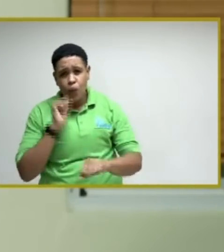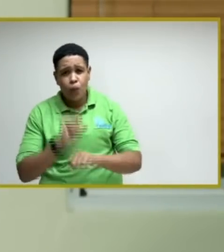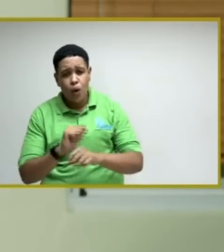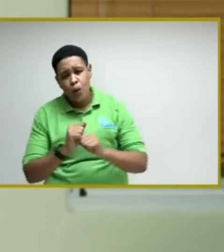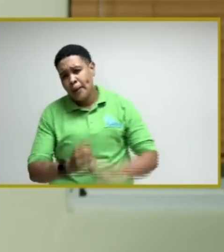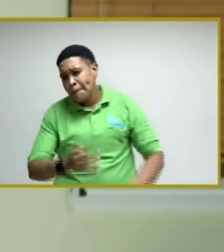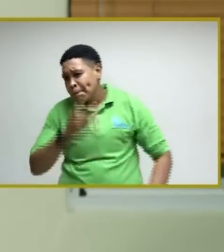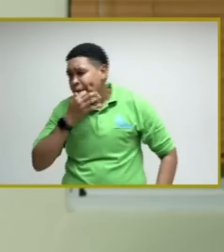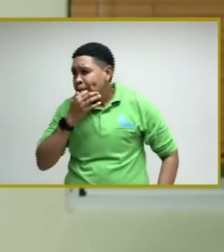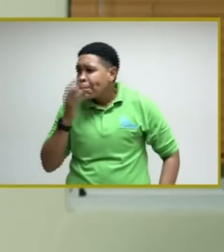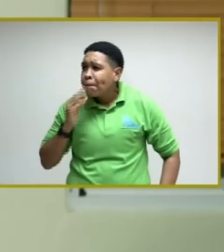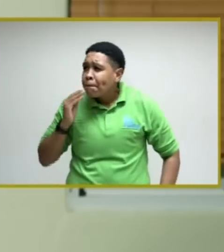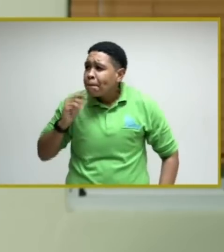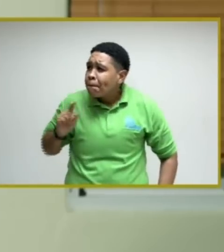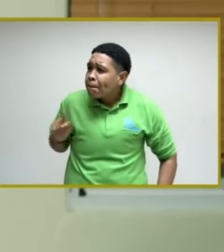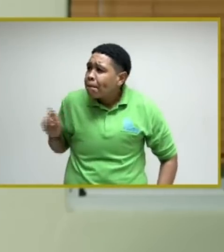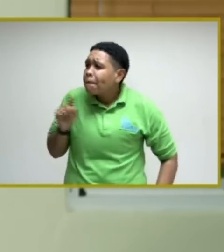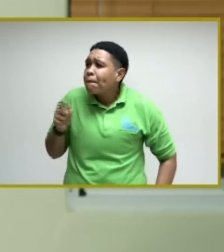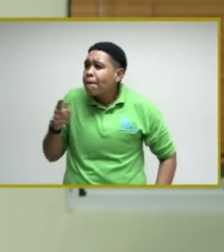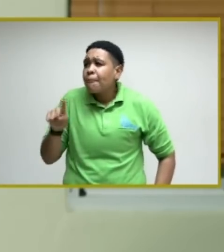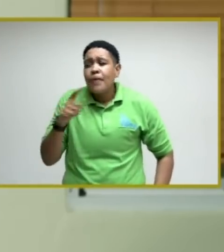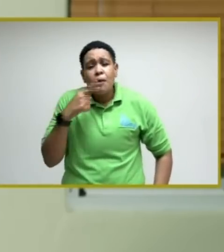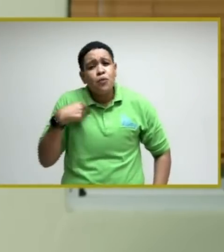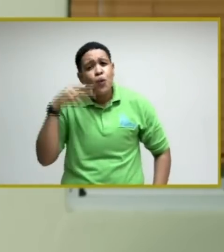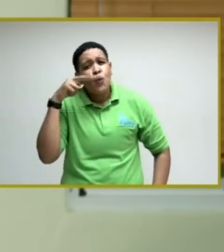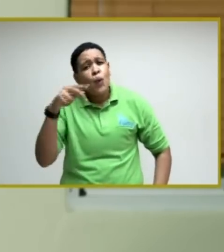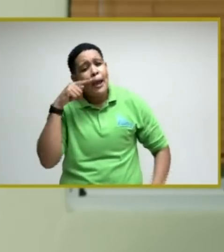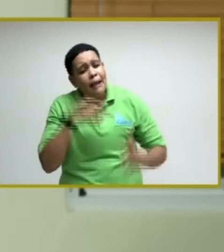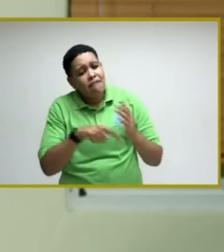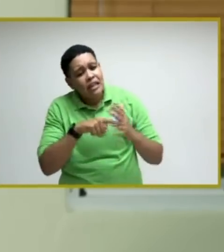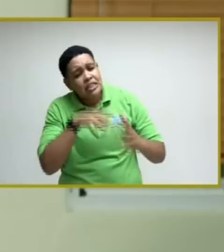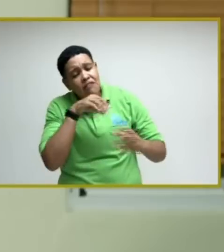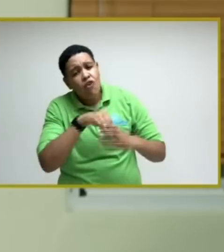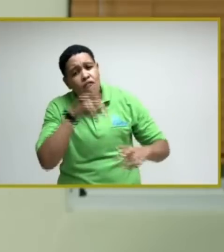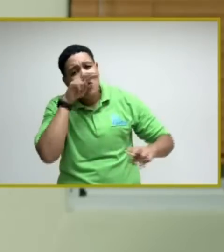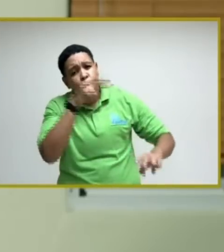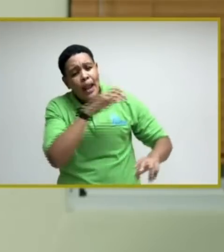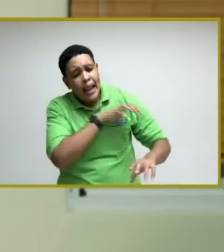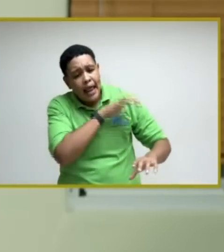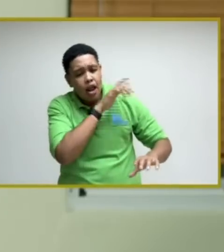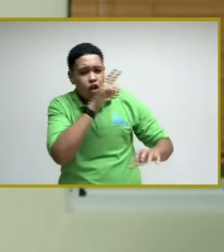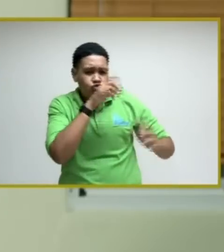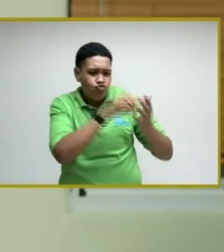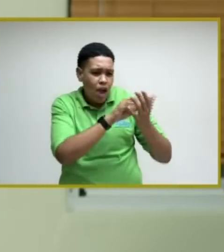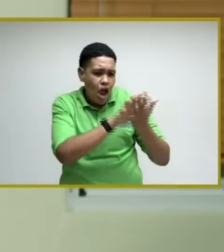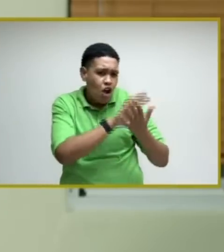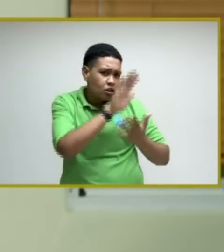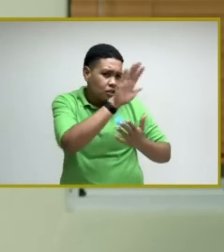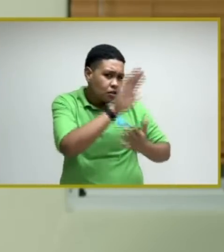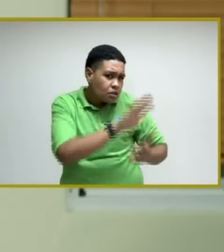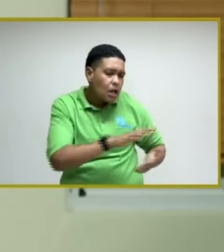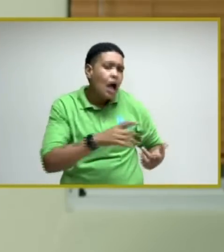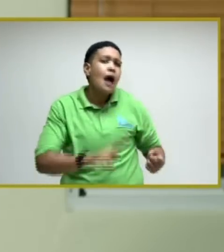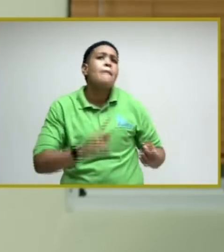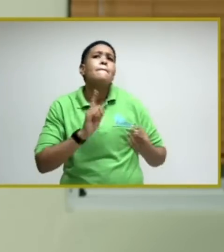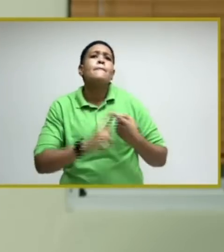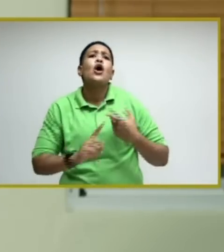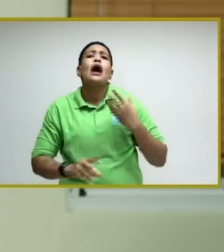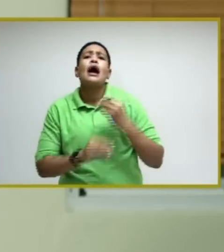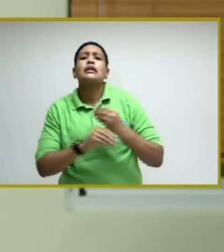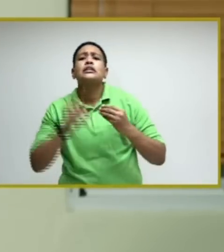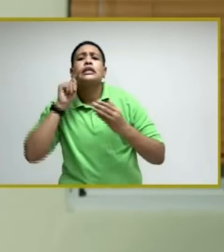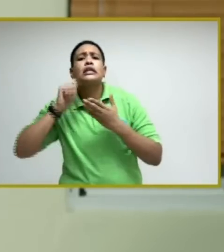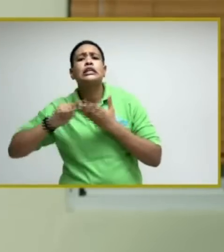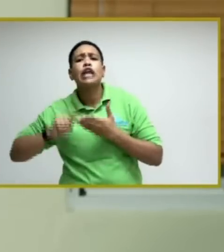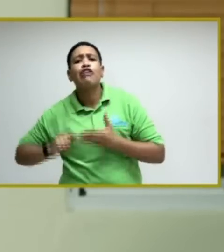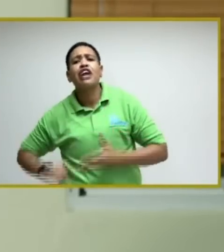experience. We look at the investigation involved looking at the clinical records and in interrogation